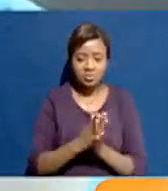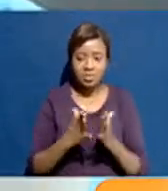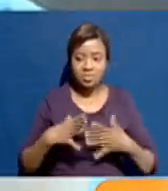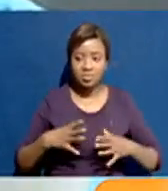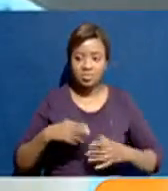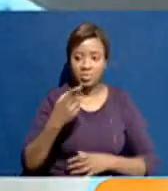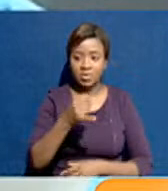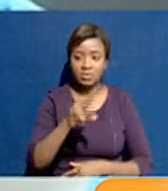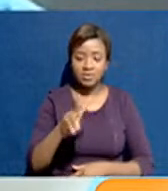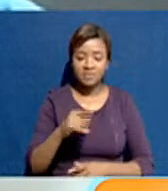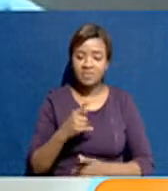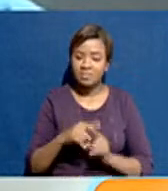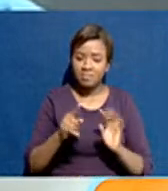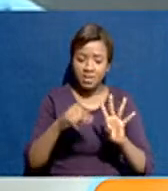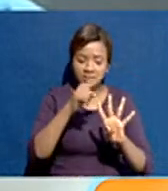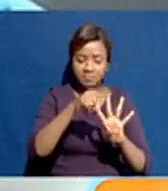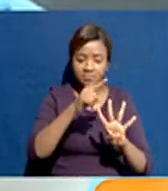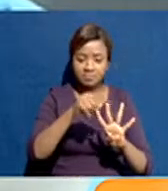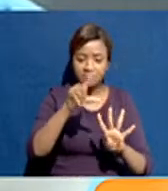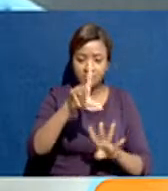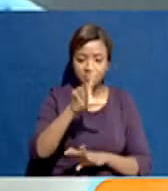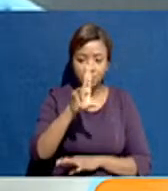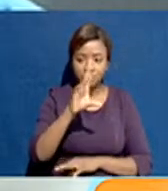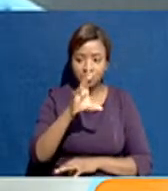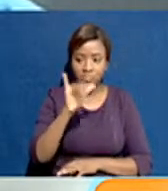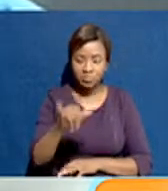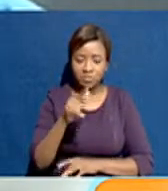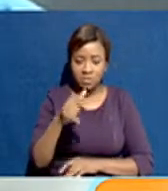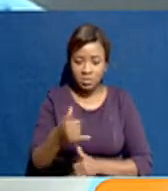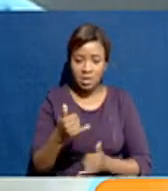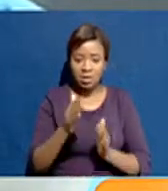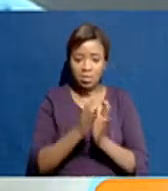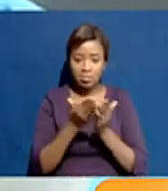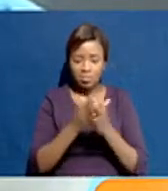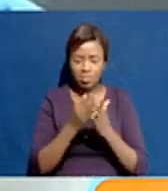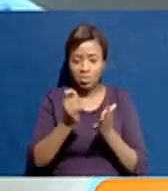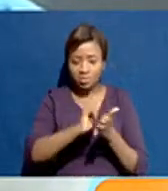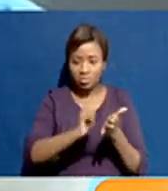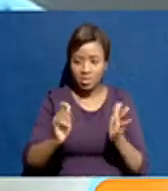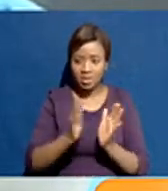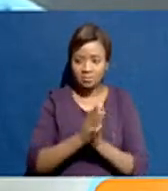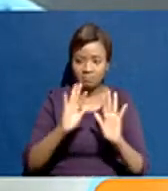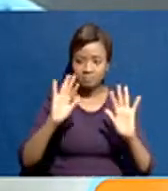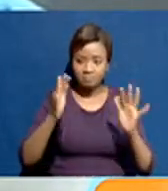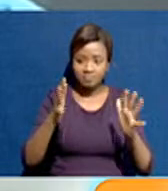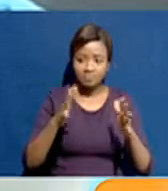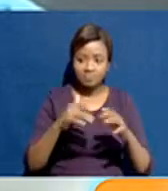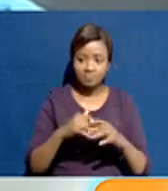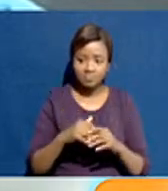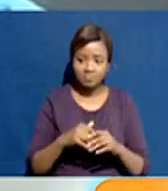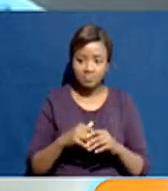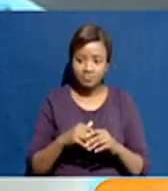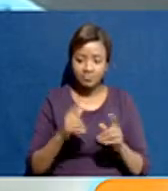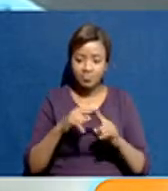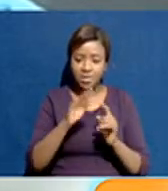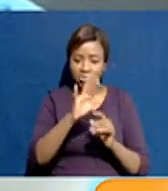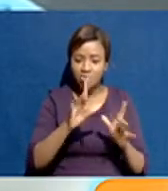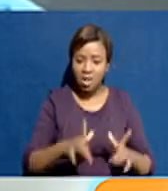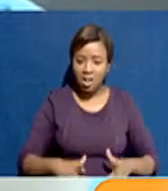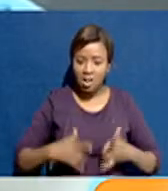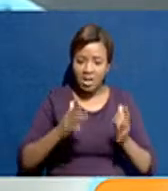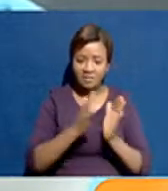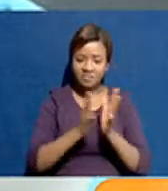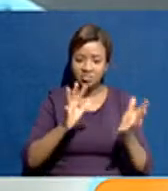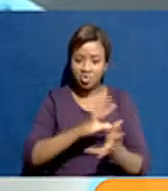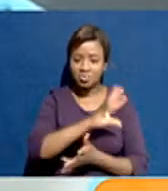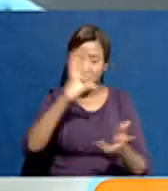story, Lucy? Because you've written a book now, and that's commendable. Yes. It's a fantastic move you did. How would you summarize your life story? Would you